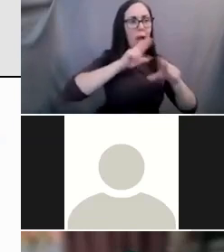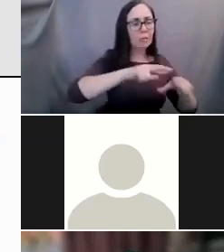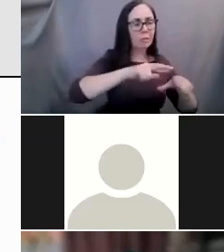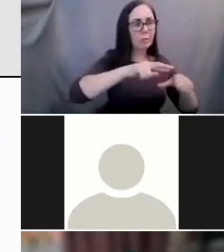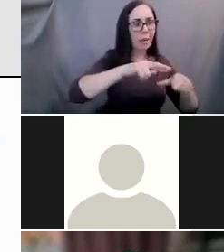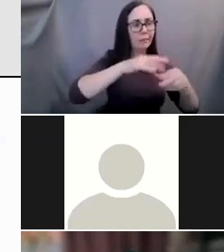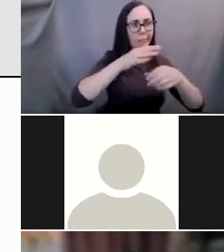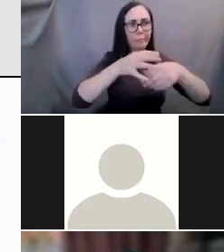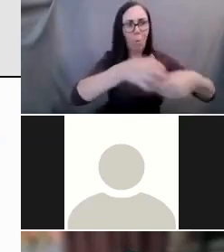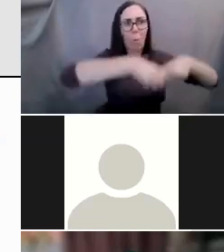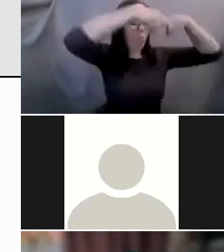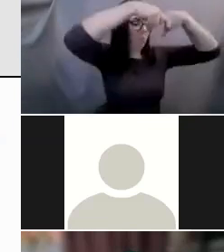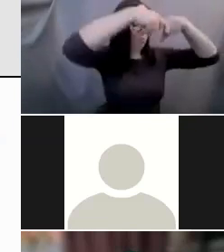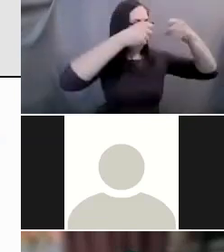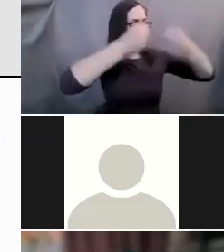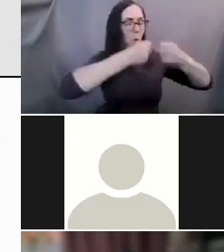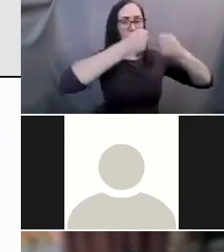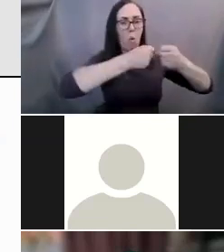feedback mechanism.